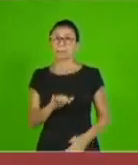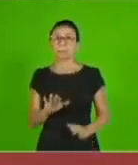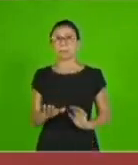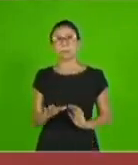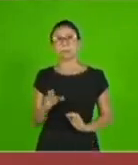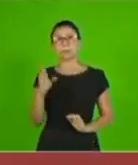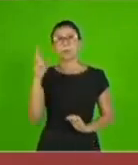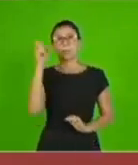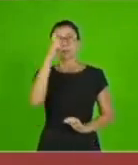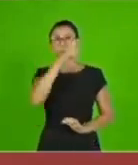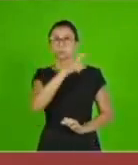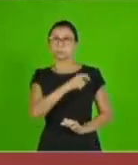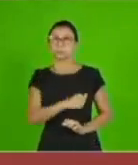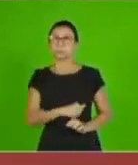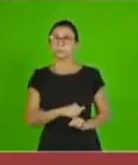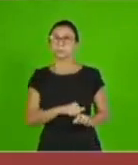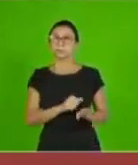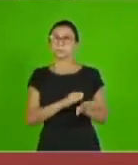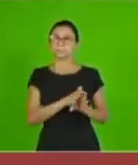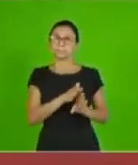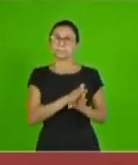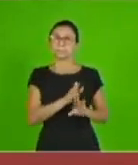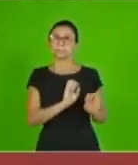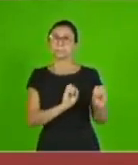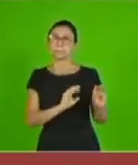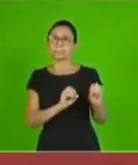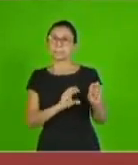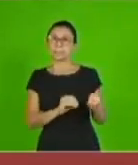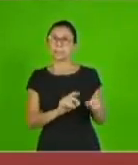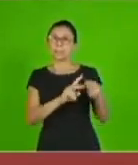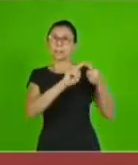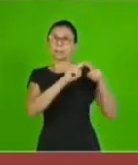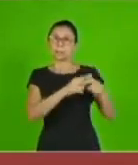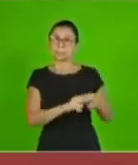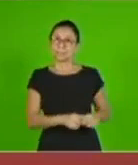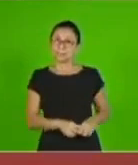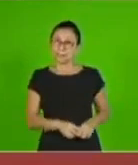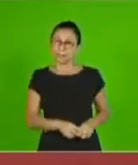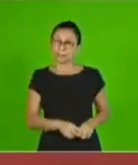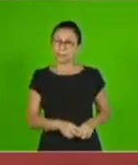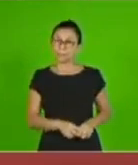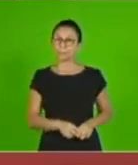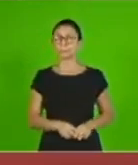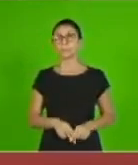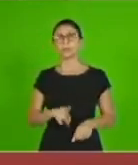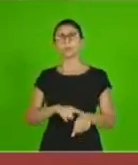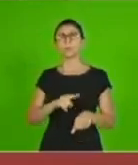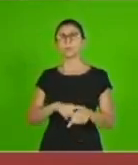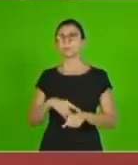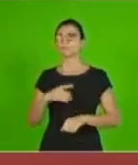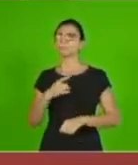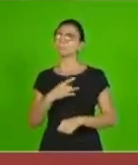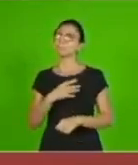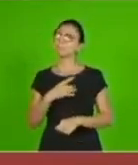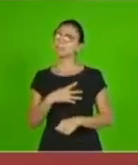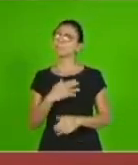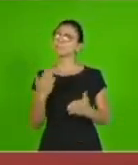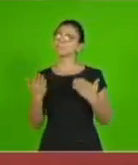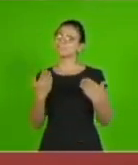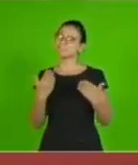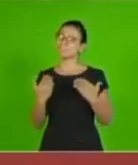They're scared of disciplining others. So this is the time. It's the fear of